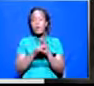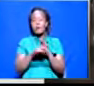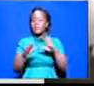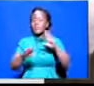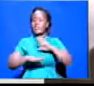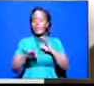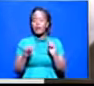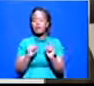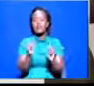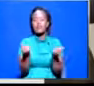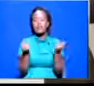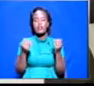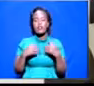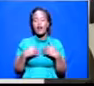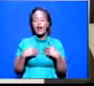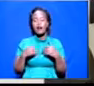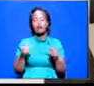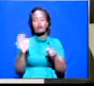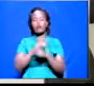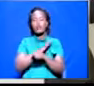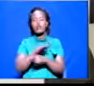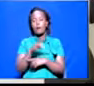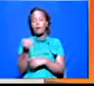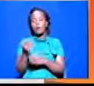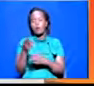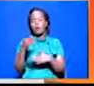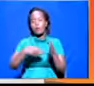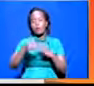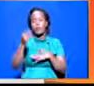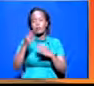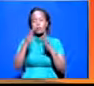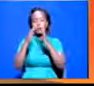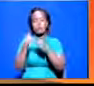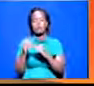to cover the purchase of a house. Now to my